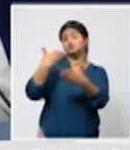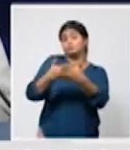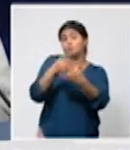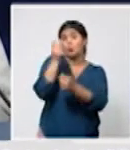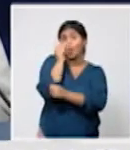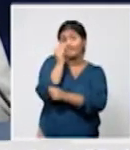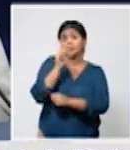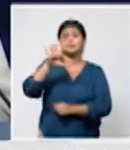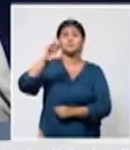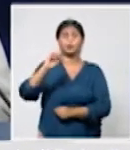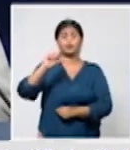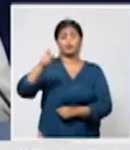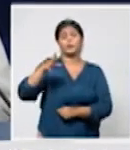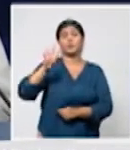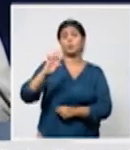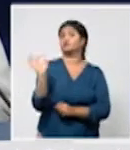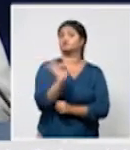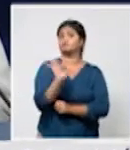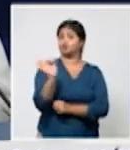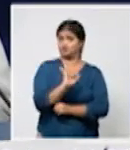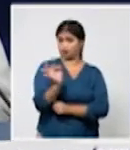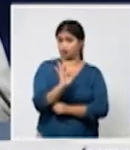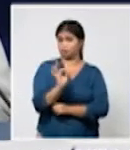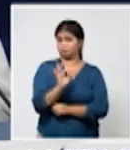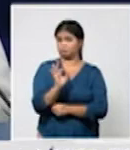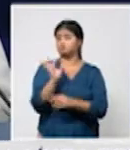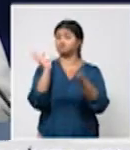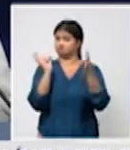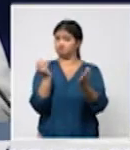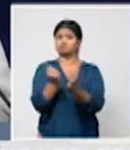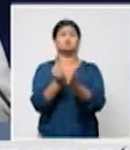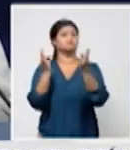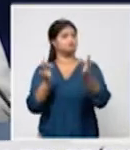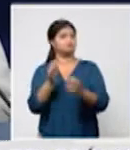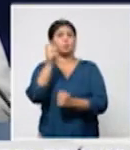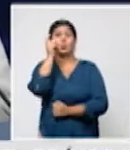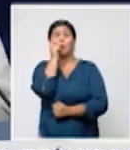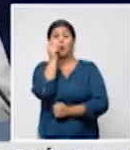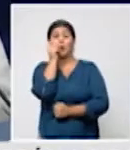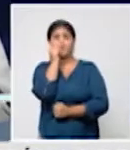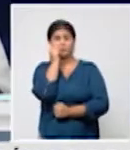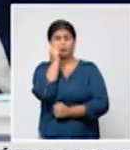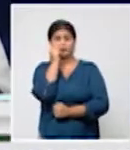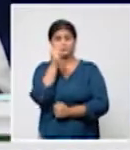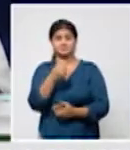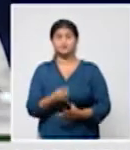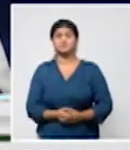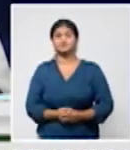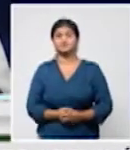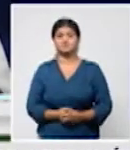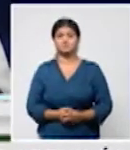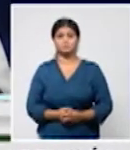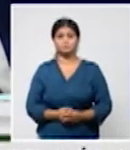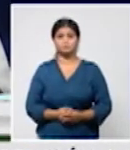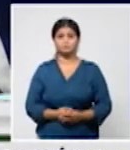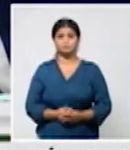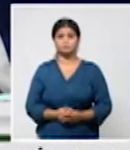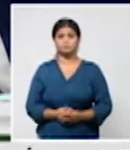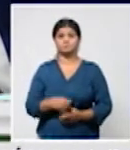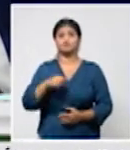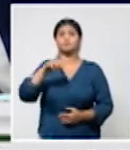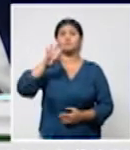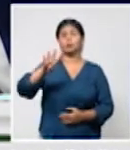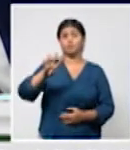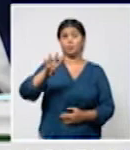75.8%, or 97 people, were asymptomatic at the time of testing, a very dangerous feature of the